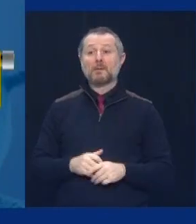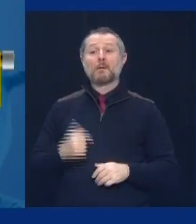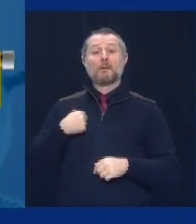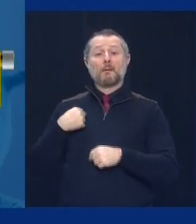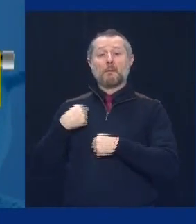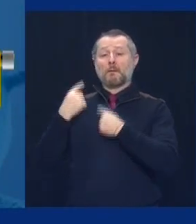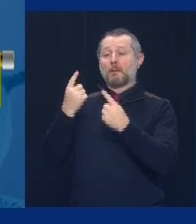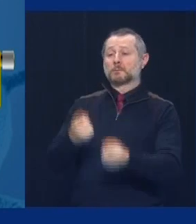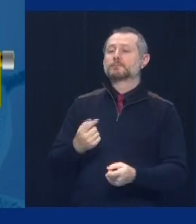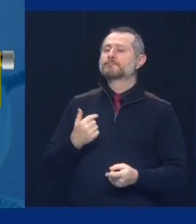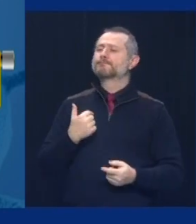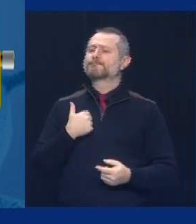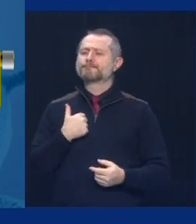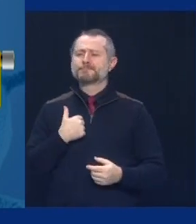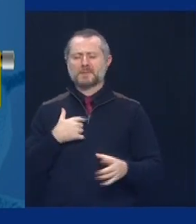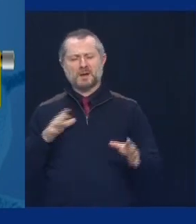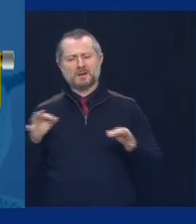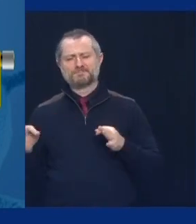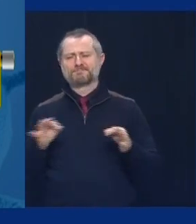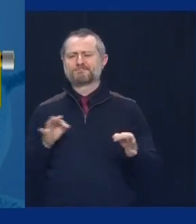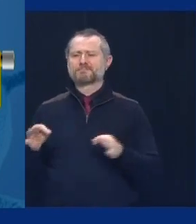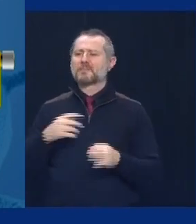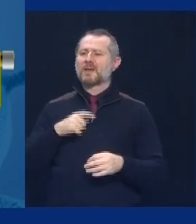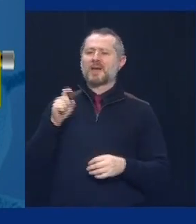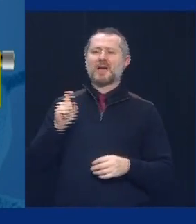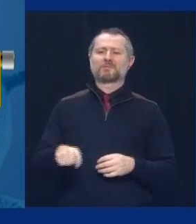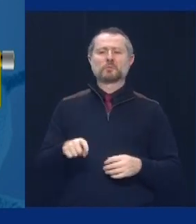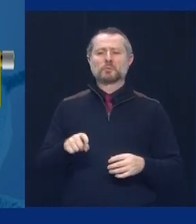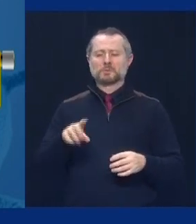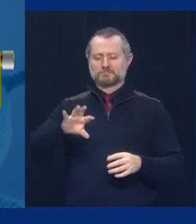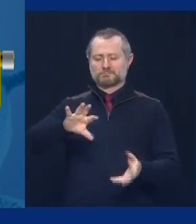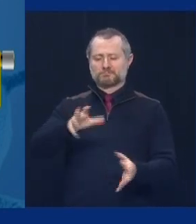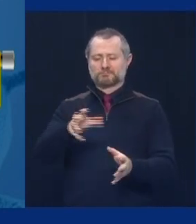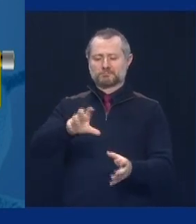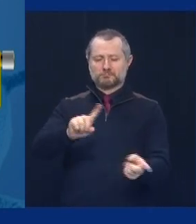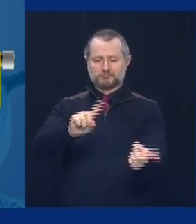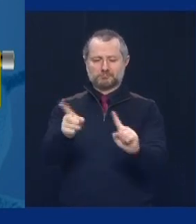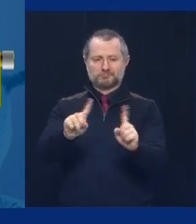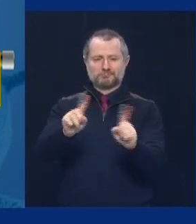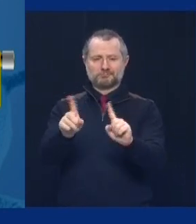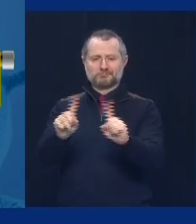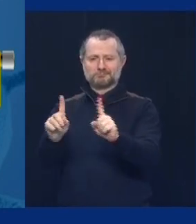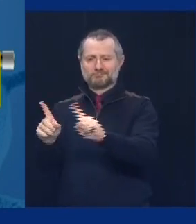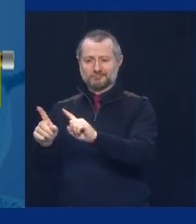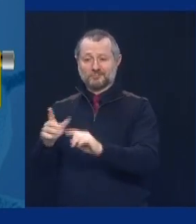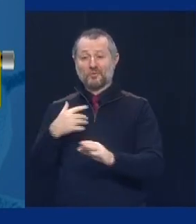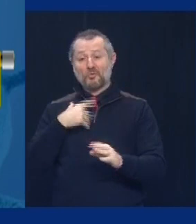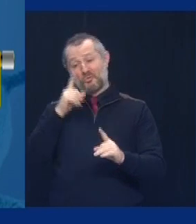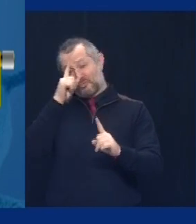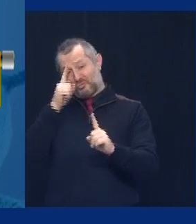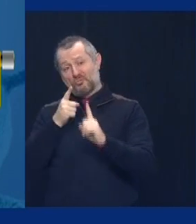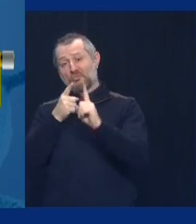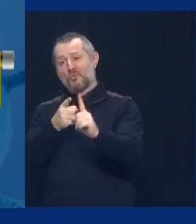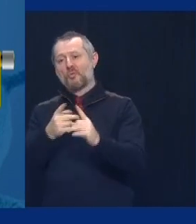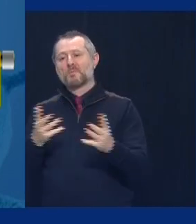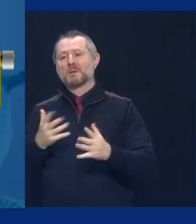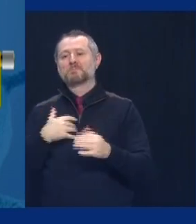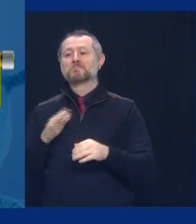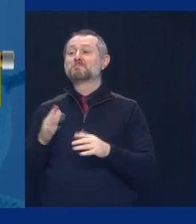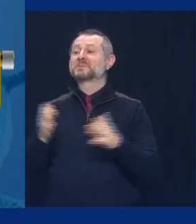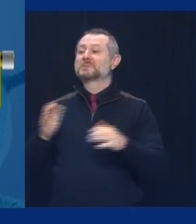one, for us, this is a constant calibration. We want as much economic activity as possible